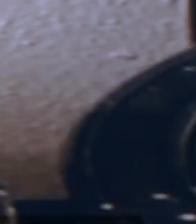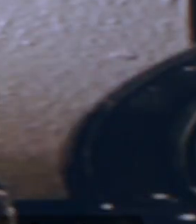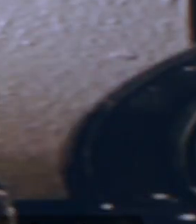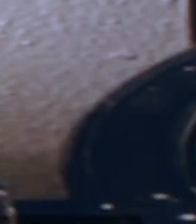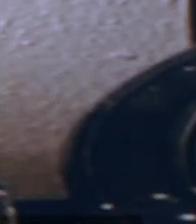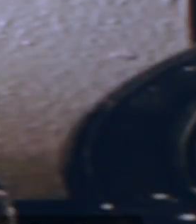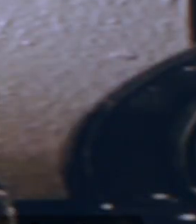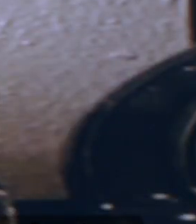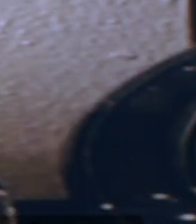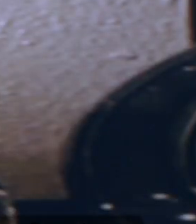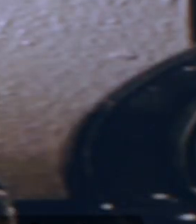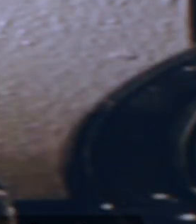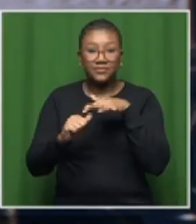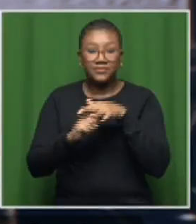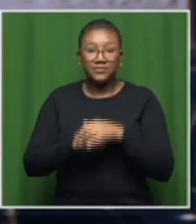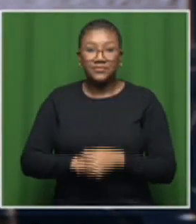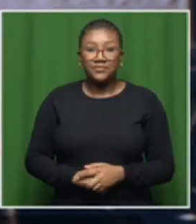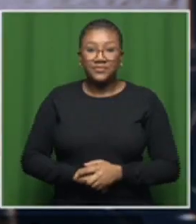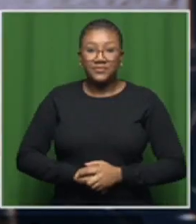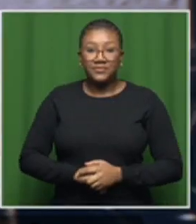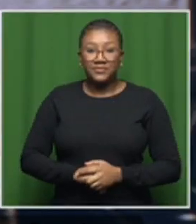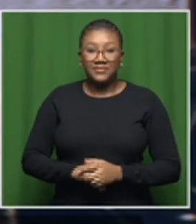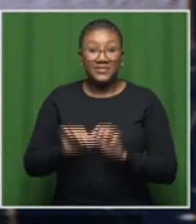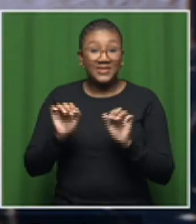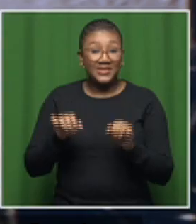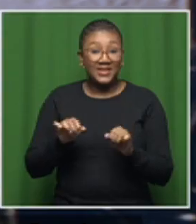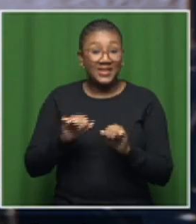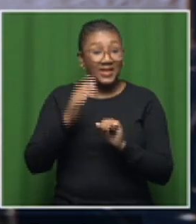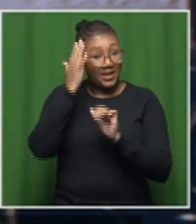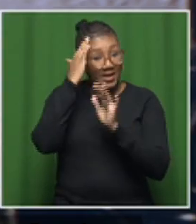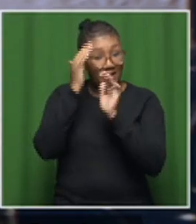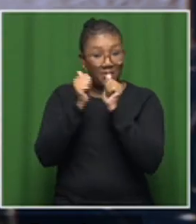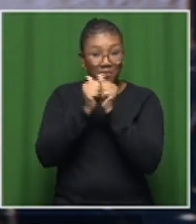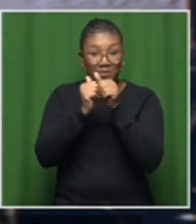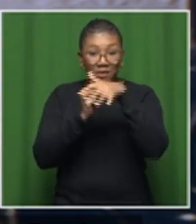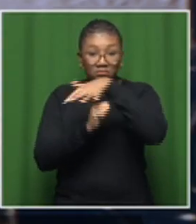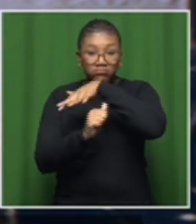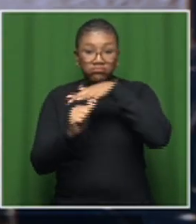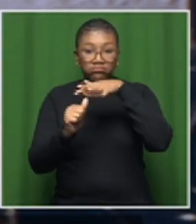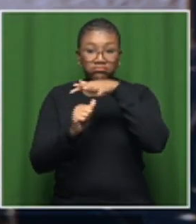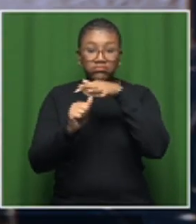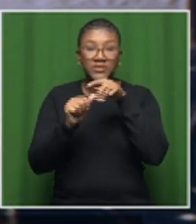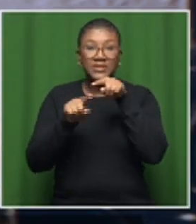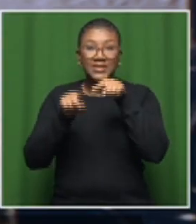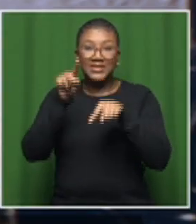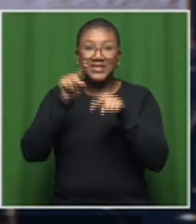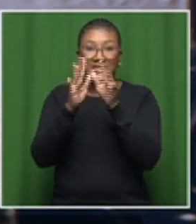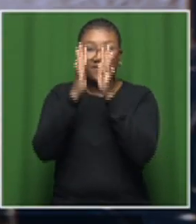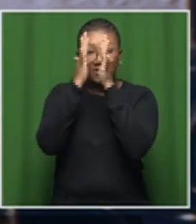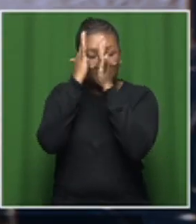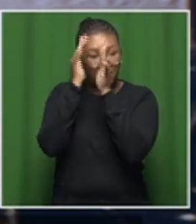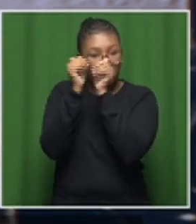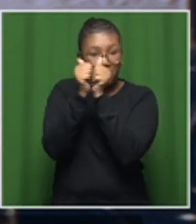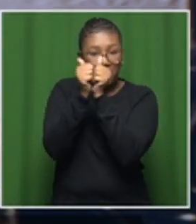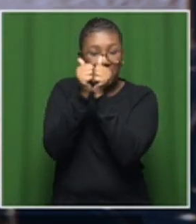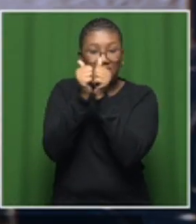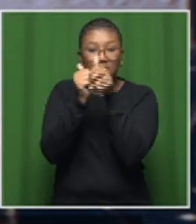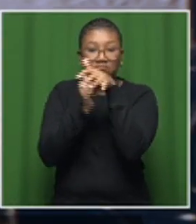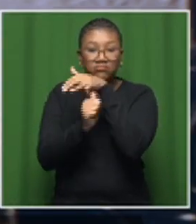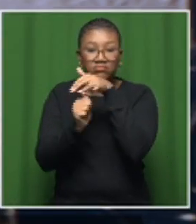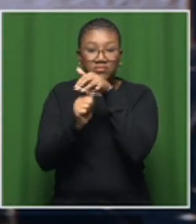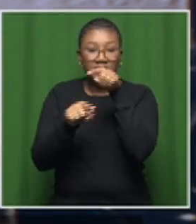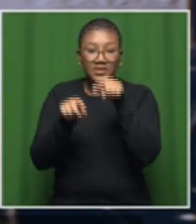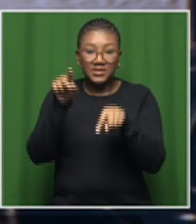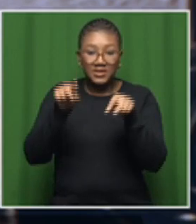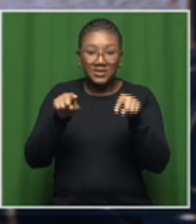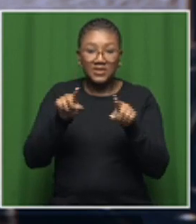lots of different kinds of brains. And really, and we all have lots of different kinds of brains. Sure. And this is part of our sort of outreach